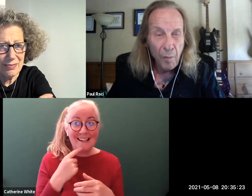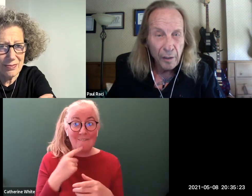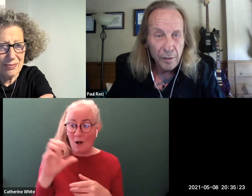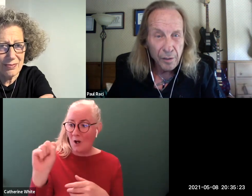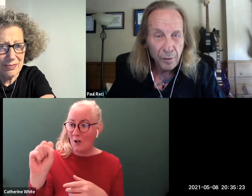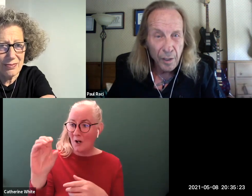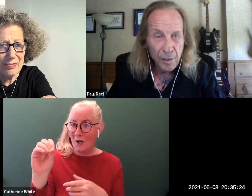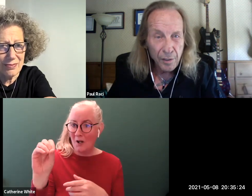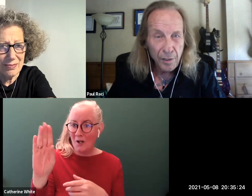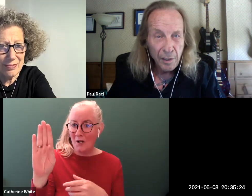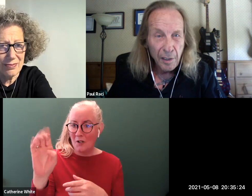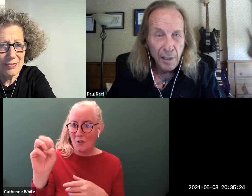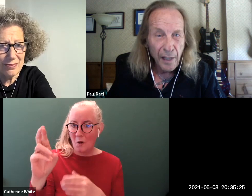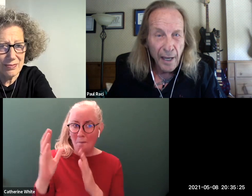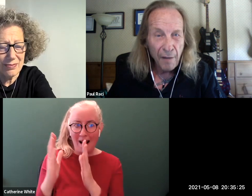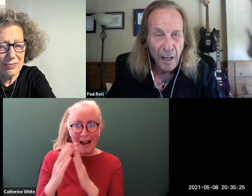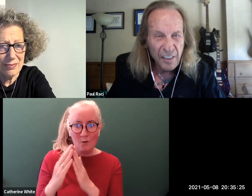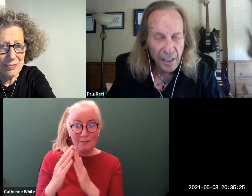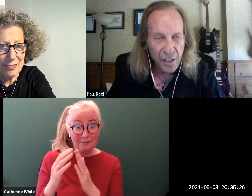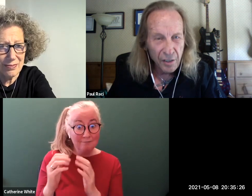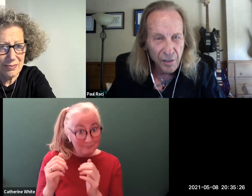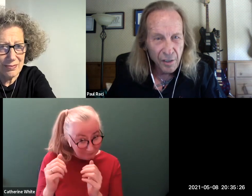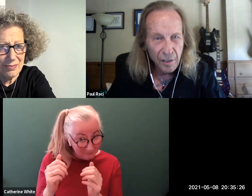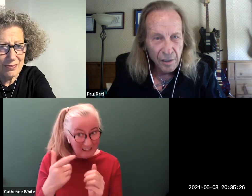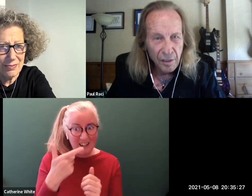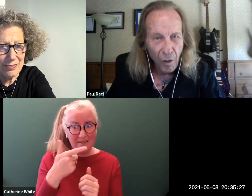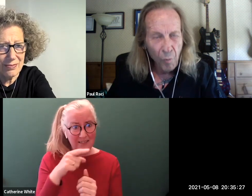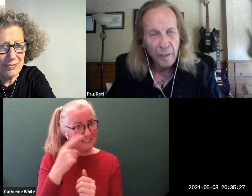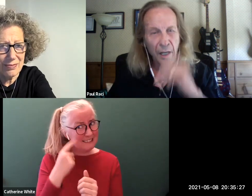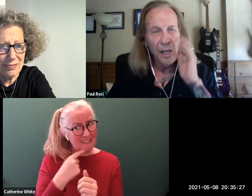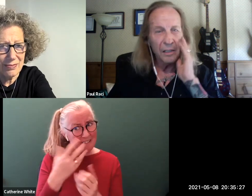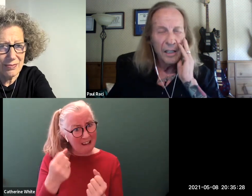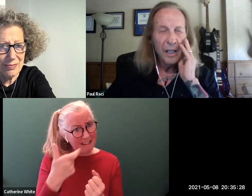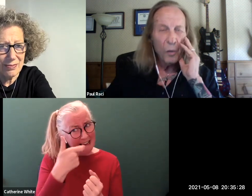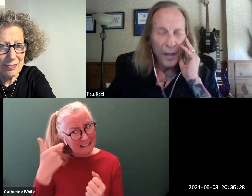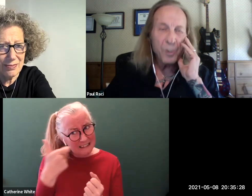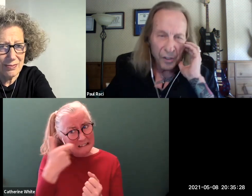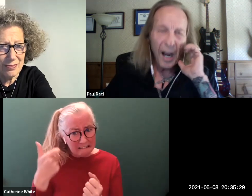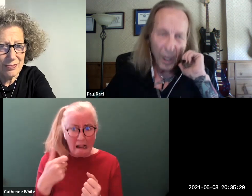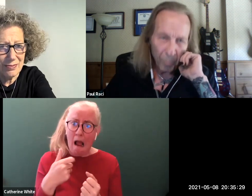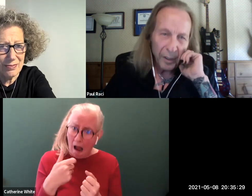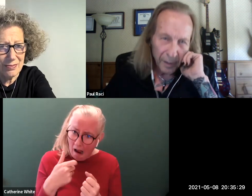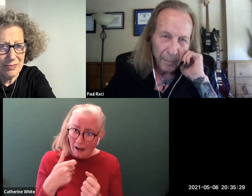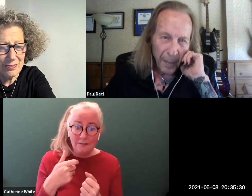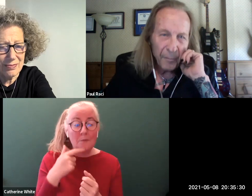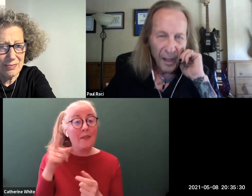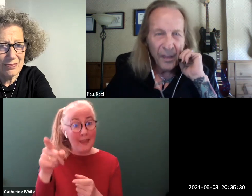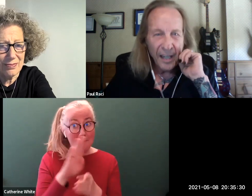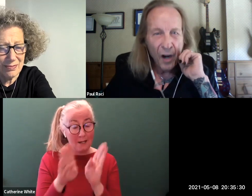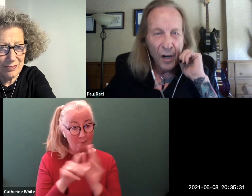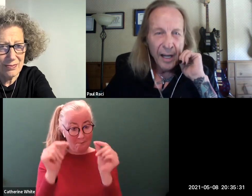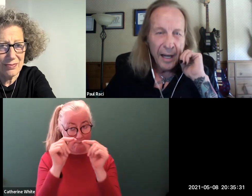Oh my goodness gracious. They have addictions. Oh my God. Well, that's what's eye-opening.